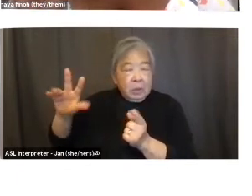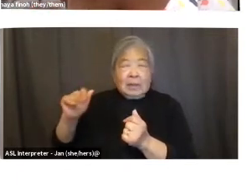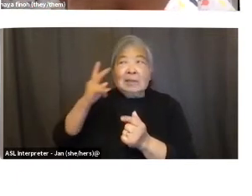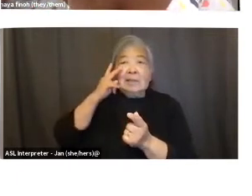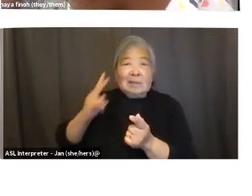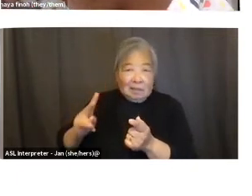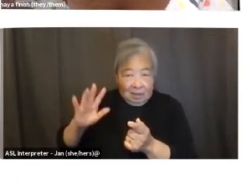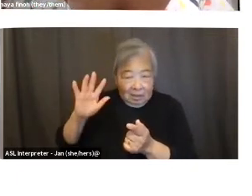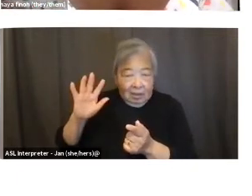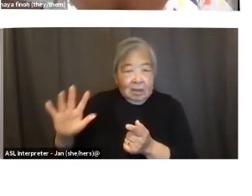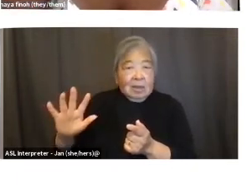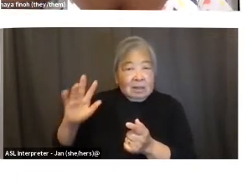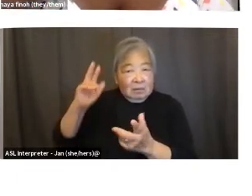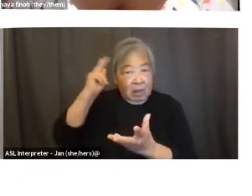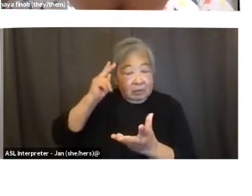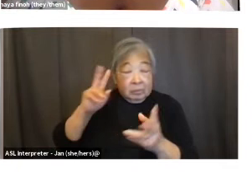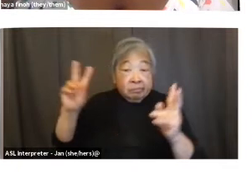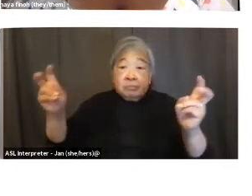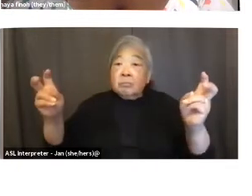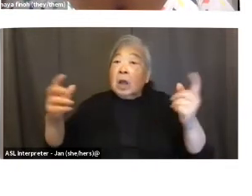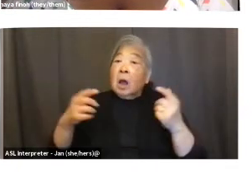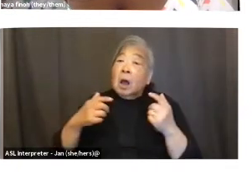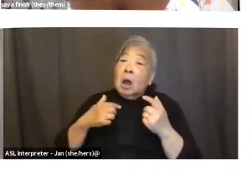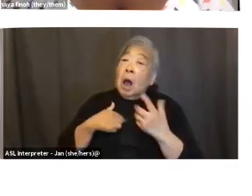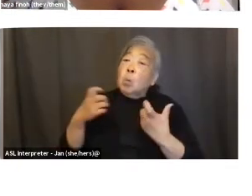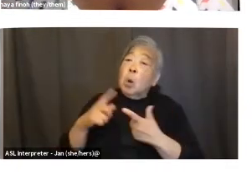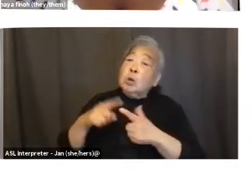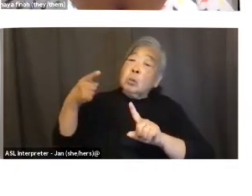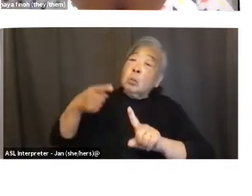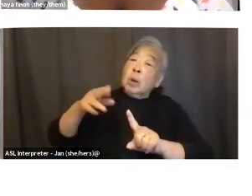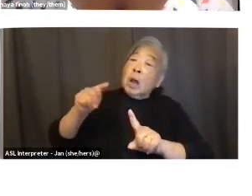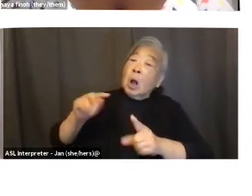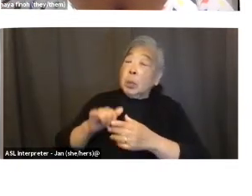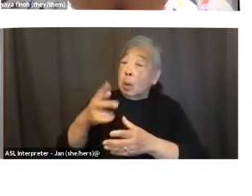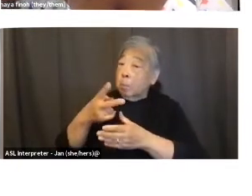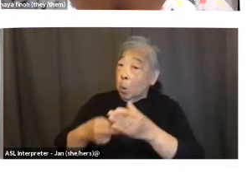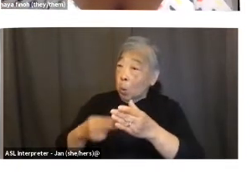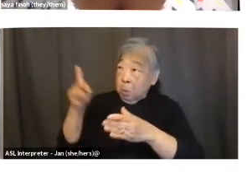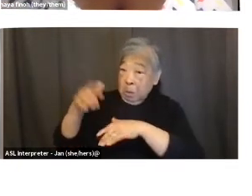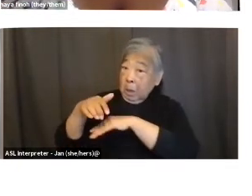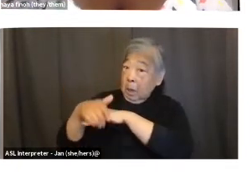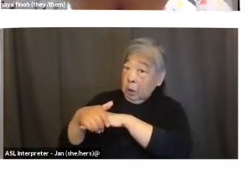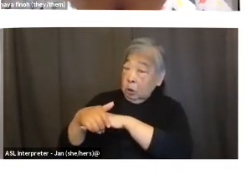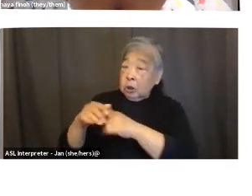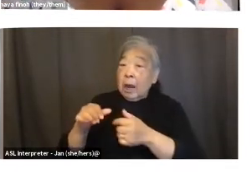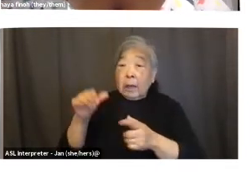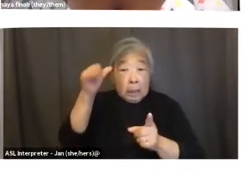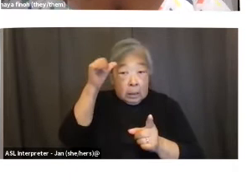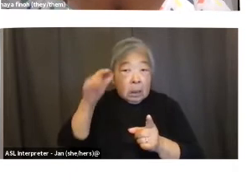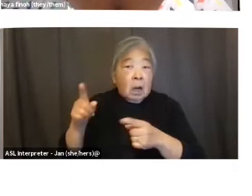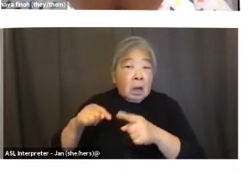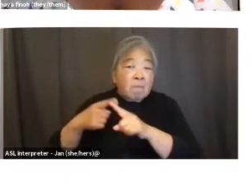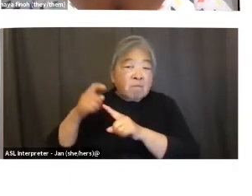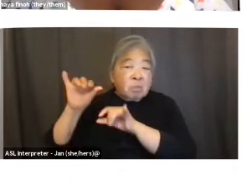And I'll read it out loud. Quote, "I venture to point out that both the English and the Indian spring from a common